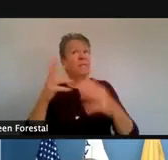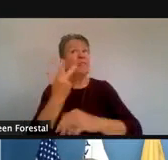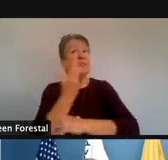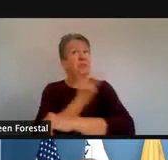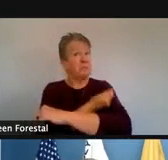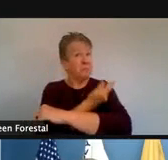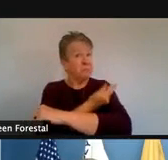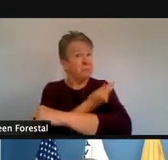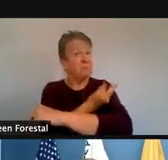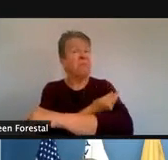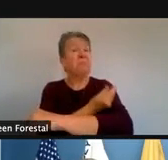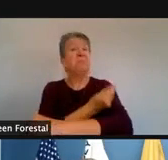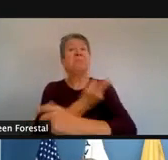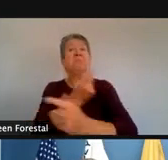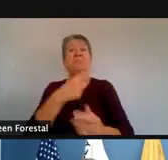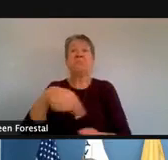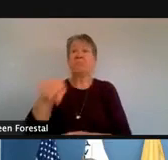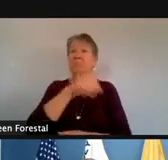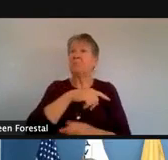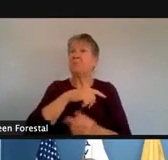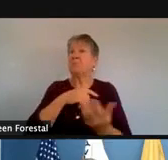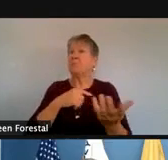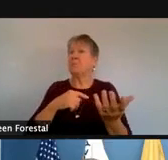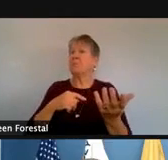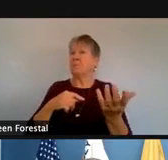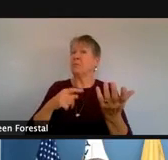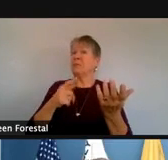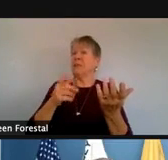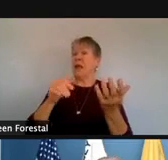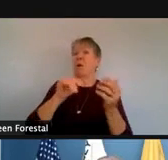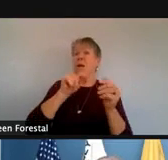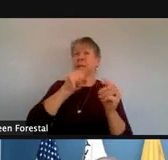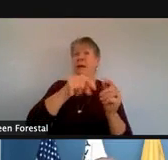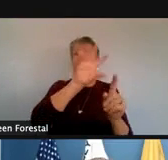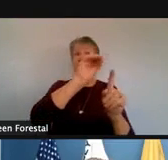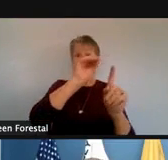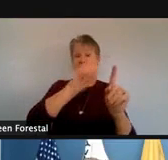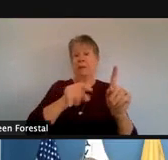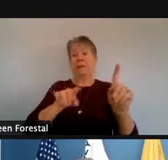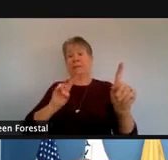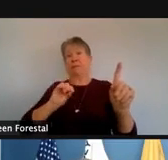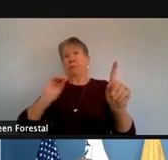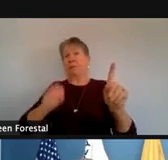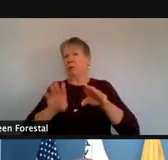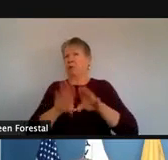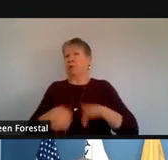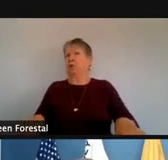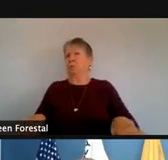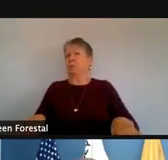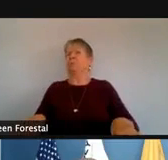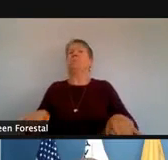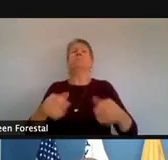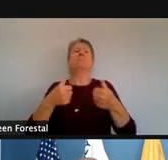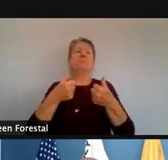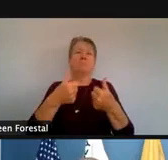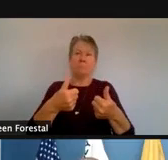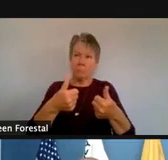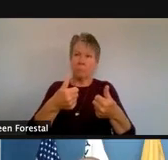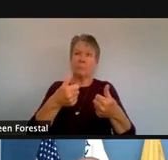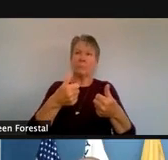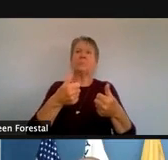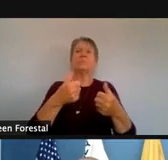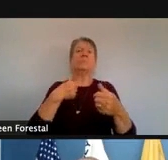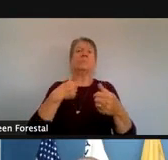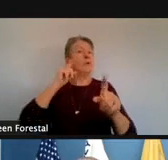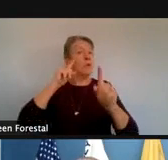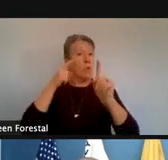Our goal for COVID-19 vaccination is 70% of the New Jersey adults. We also know that